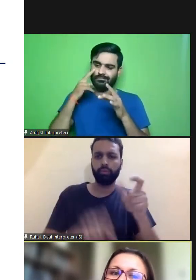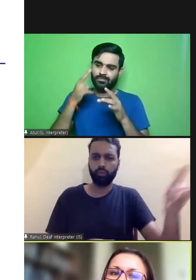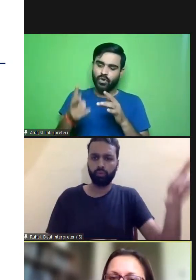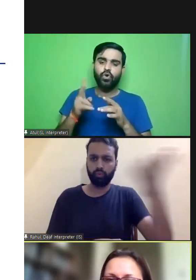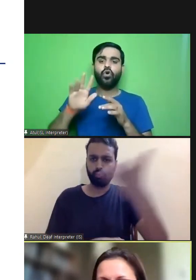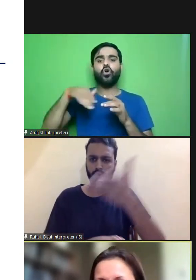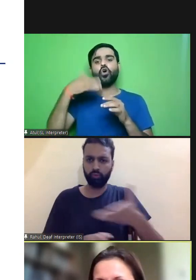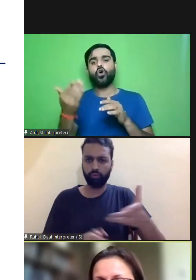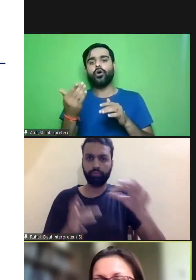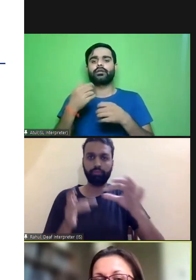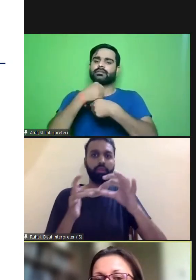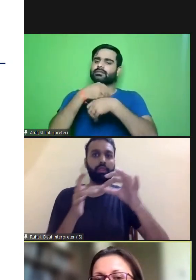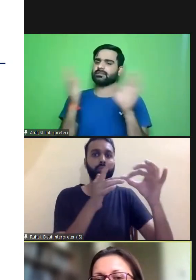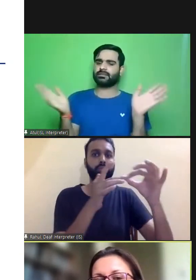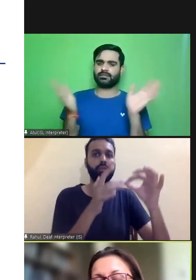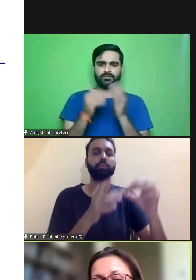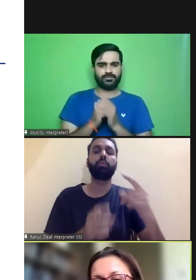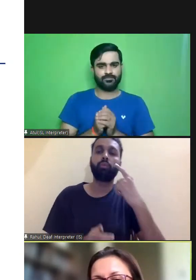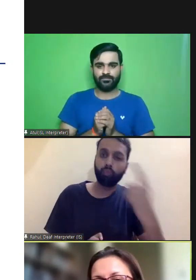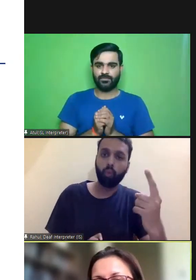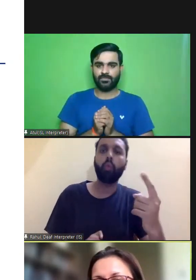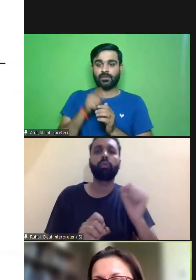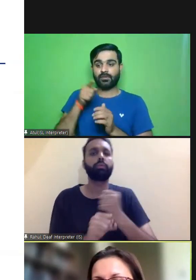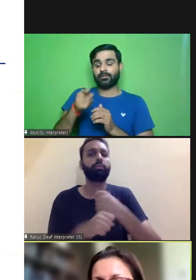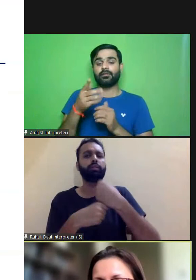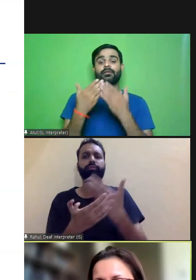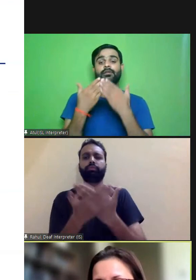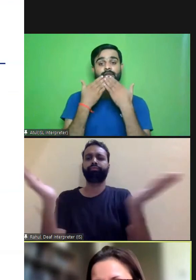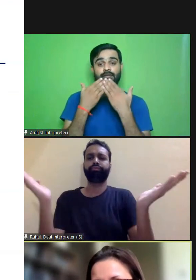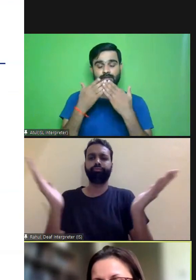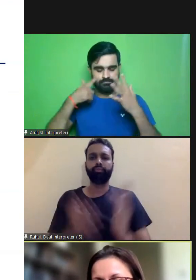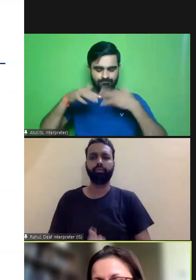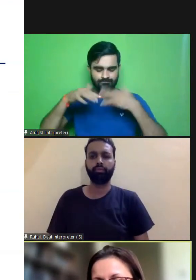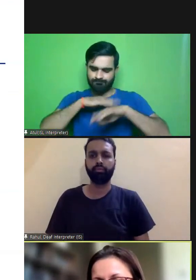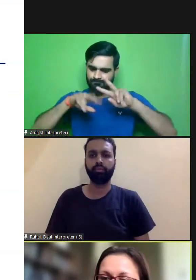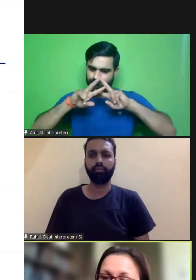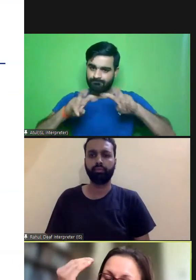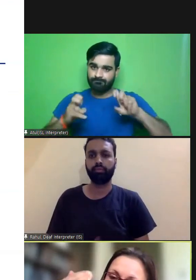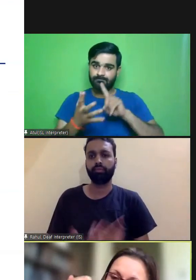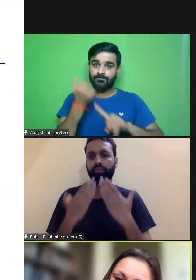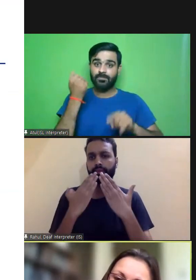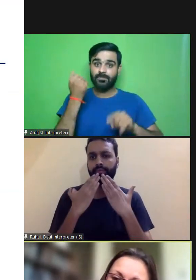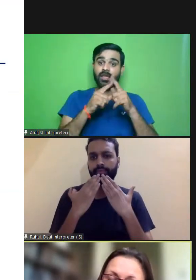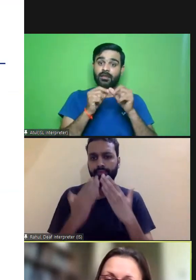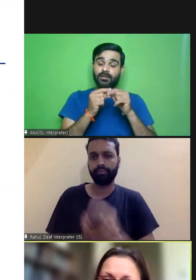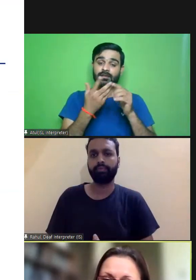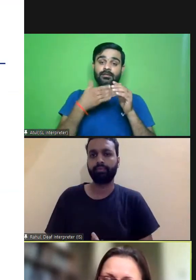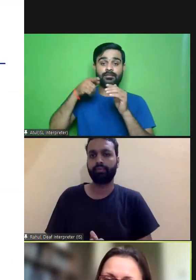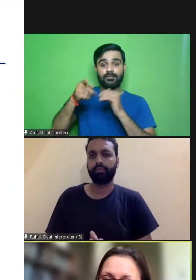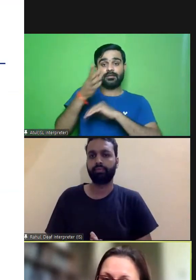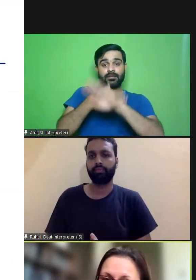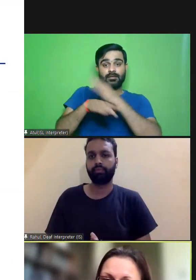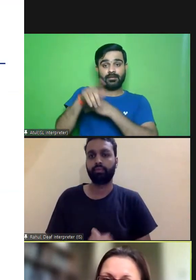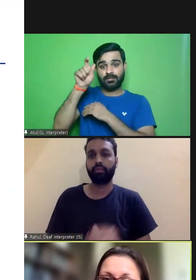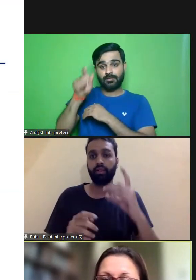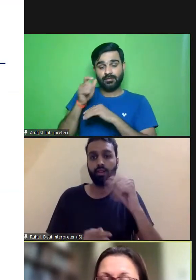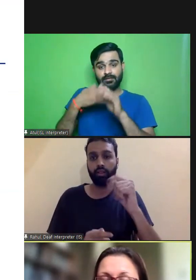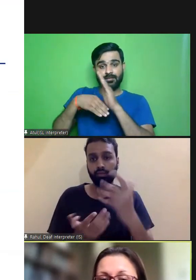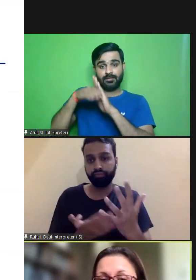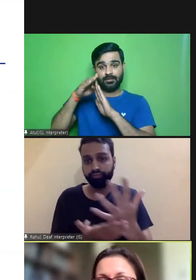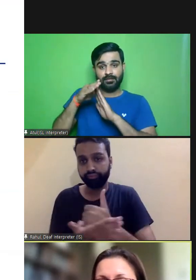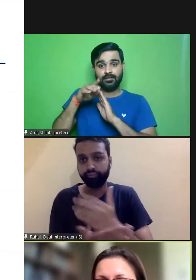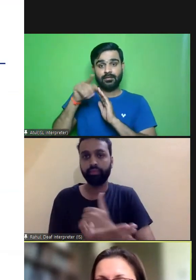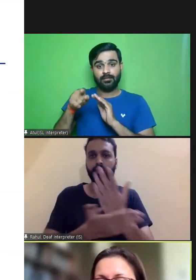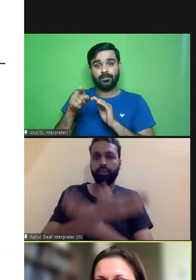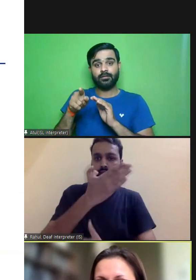are general. In this study, they analyzed the severity or the levels of poverty according